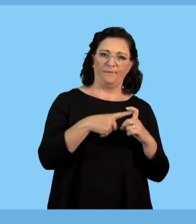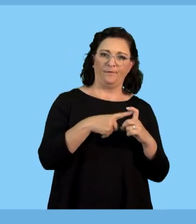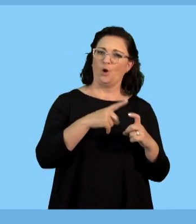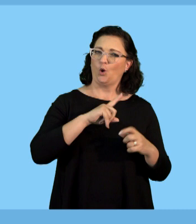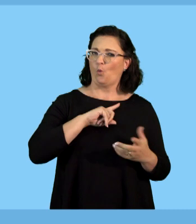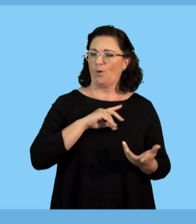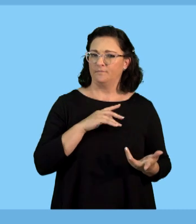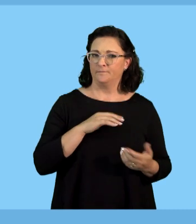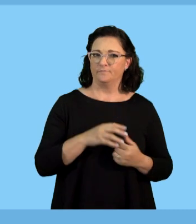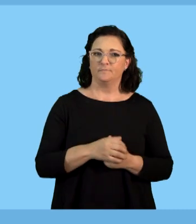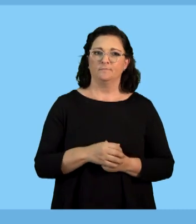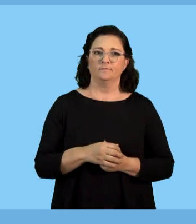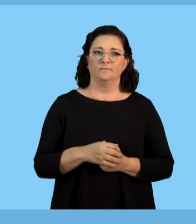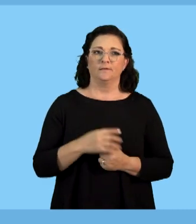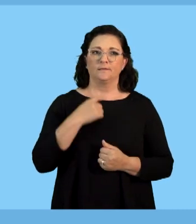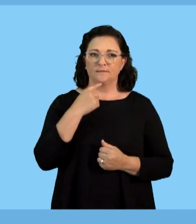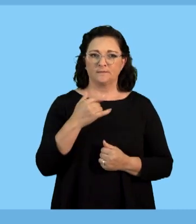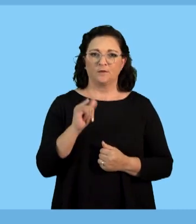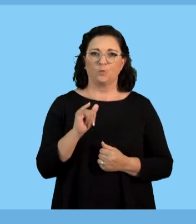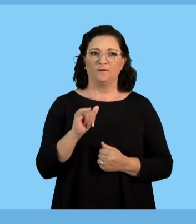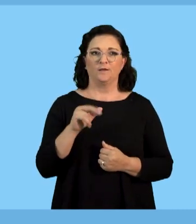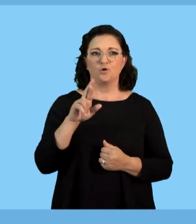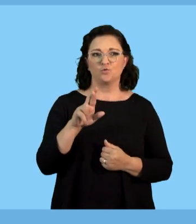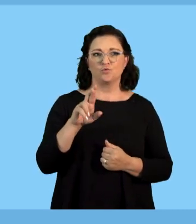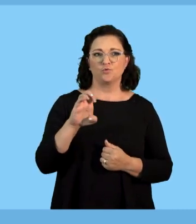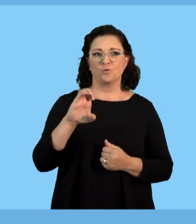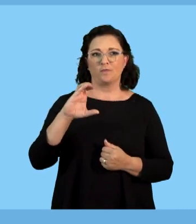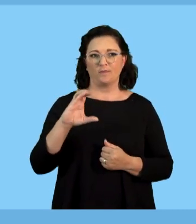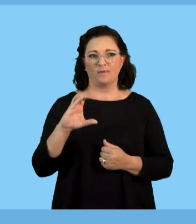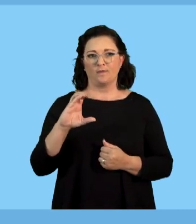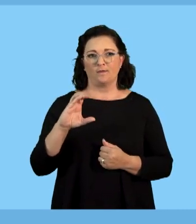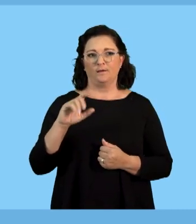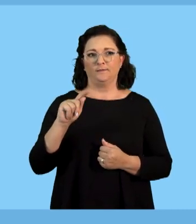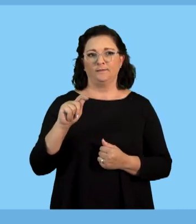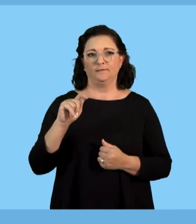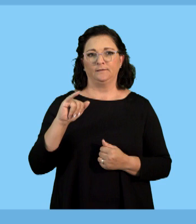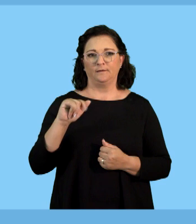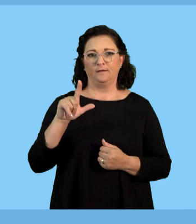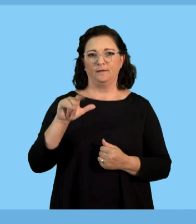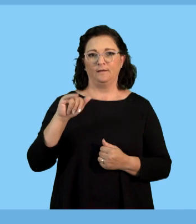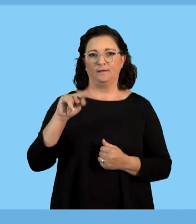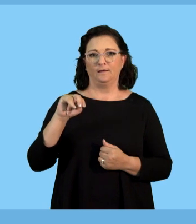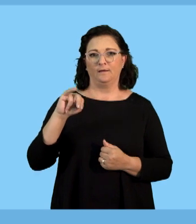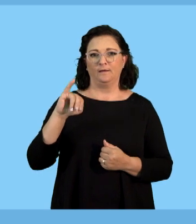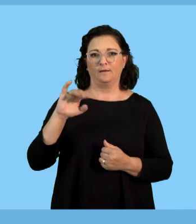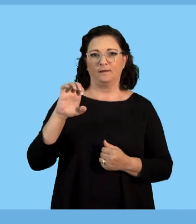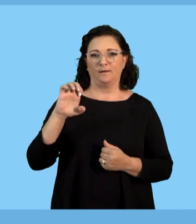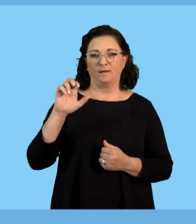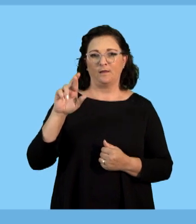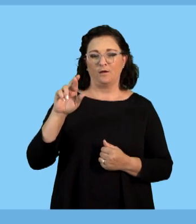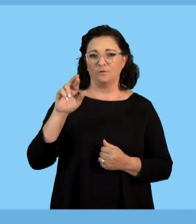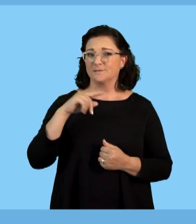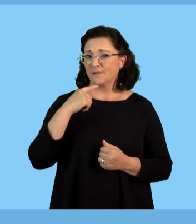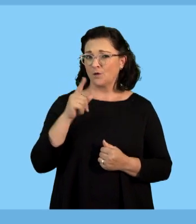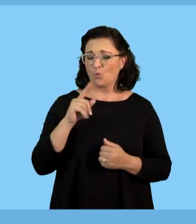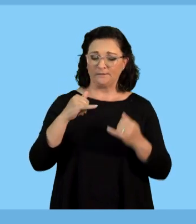two because we said that light is rectilinear, meaning that it is traveling in a straight line. So this figure or this